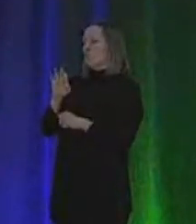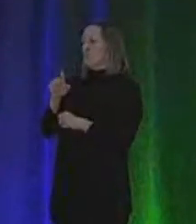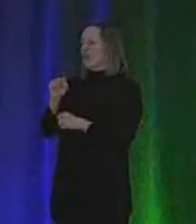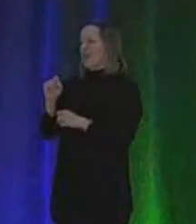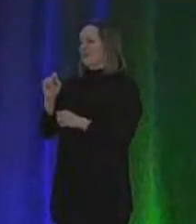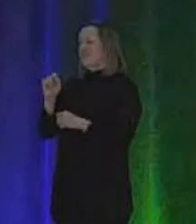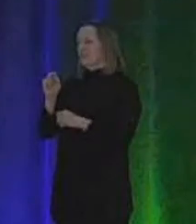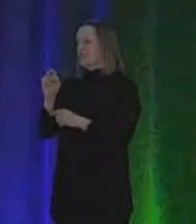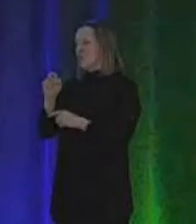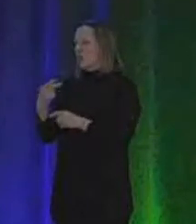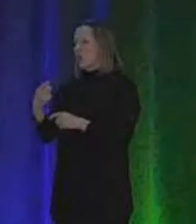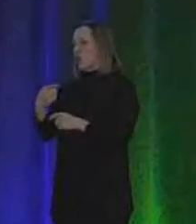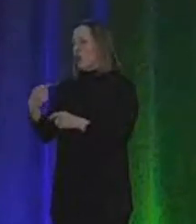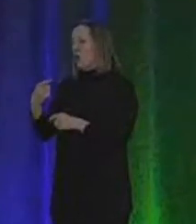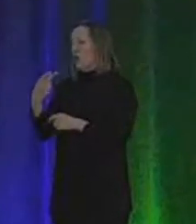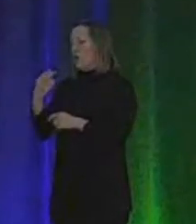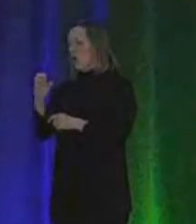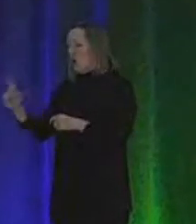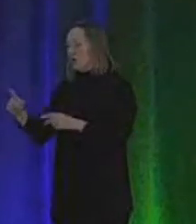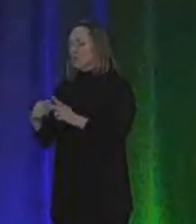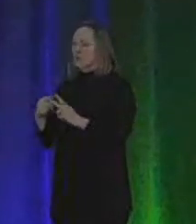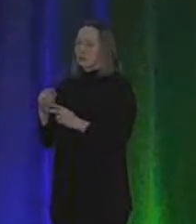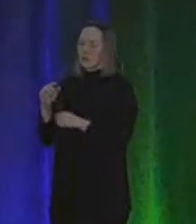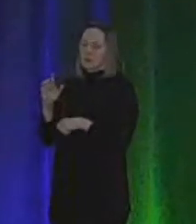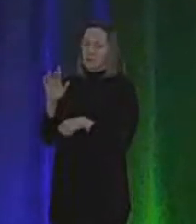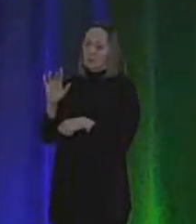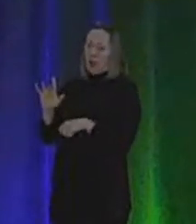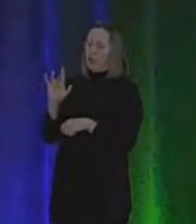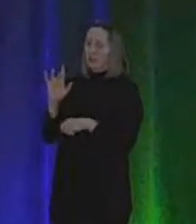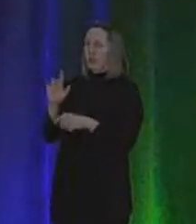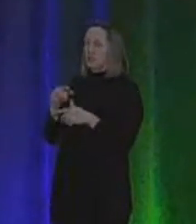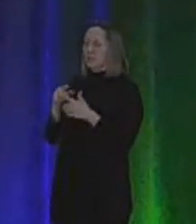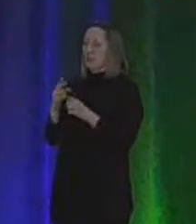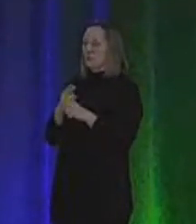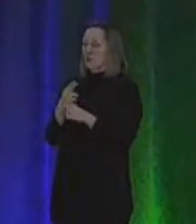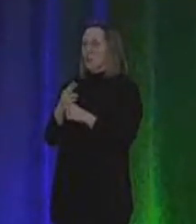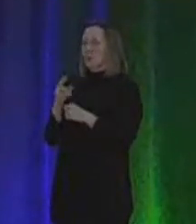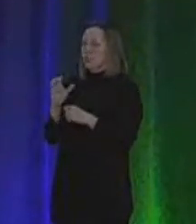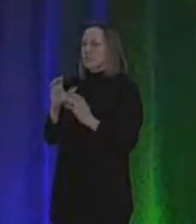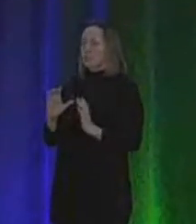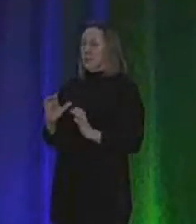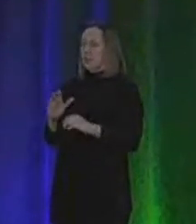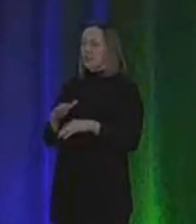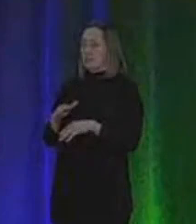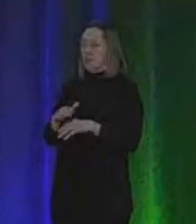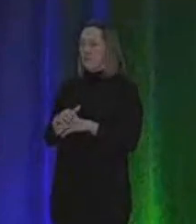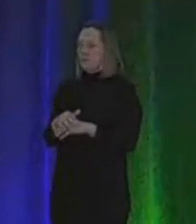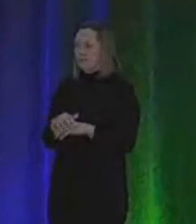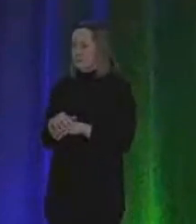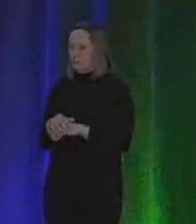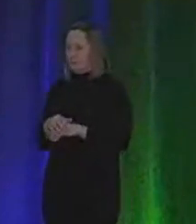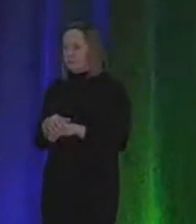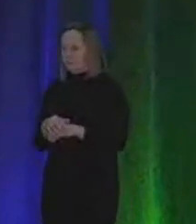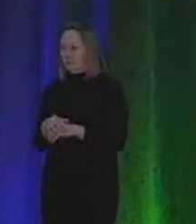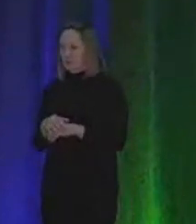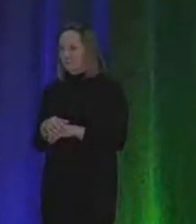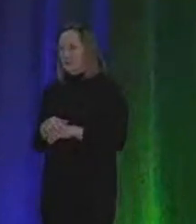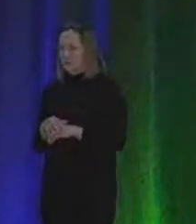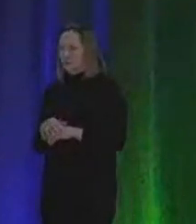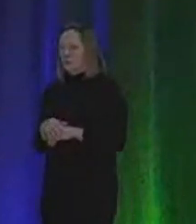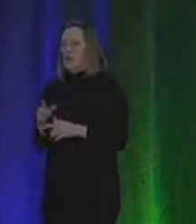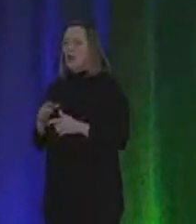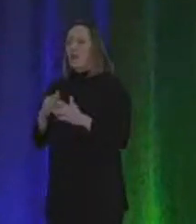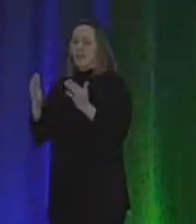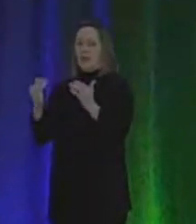use state hook or a use effect hook, or if you want to do an on-click, you're going to want to do use client on the top of the page. Then